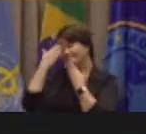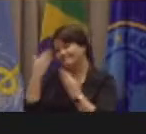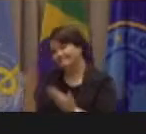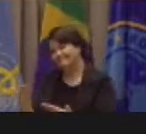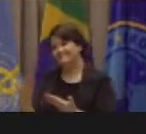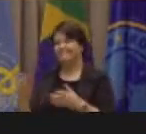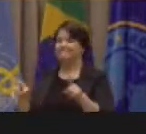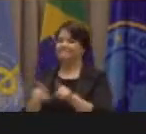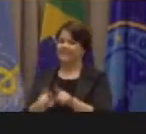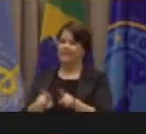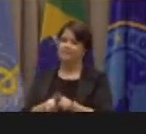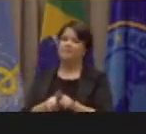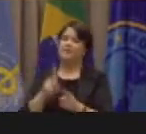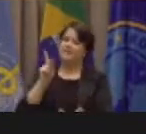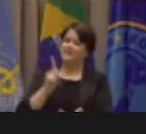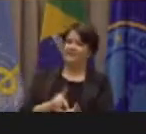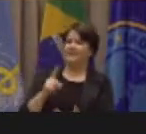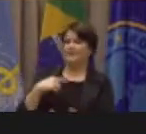much.